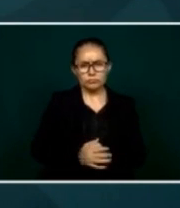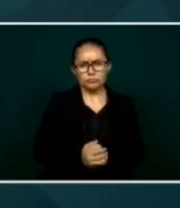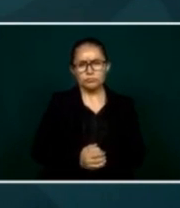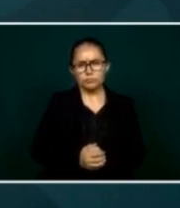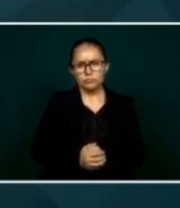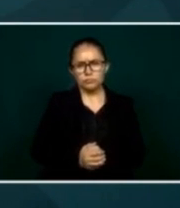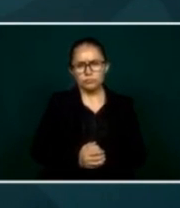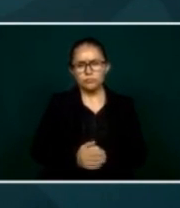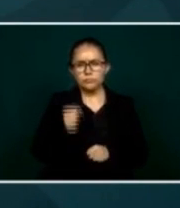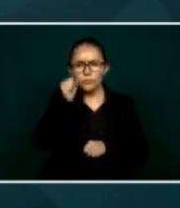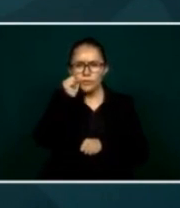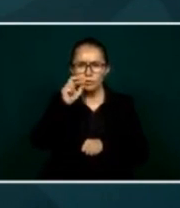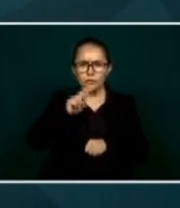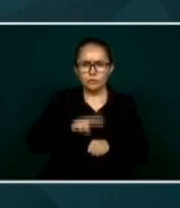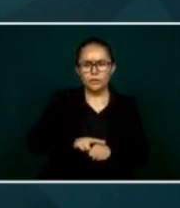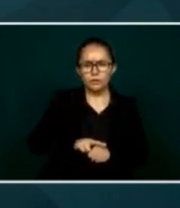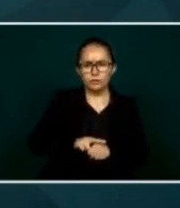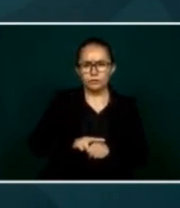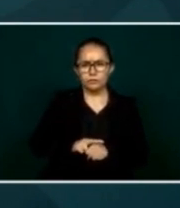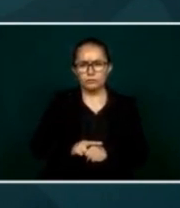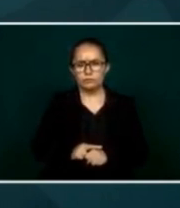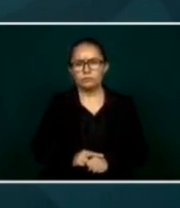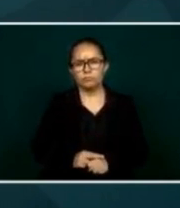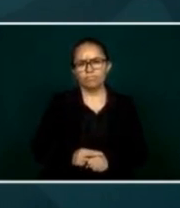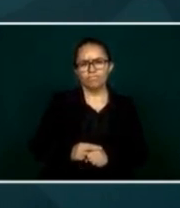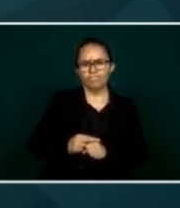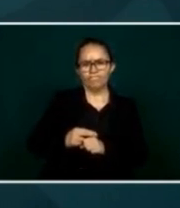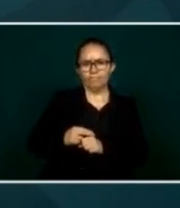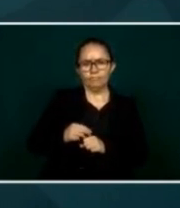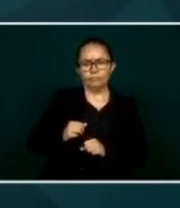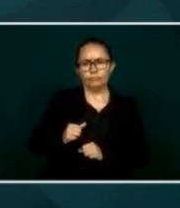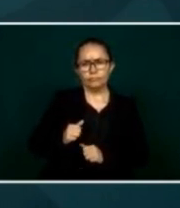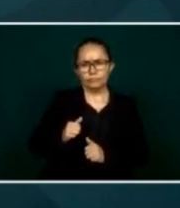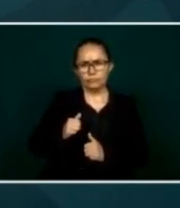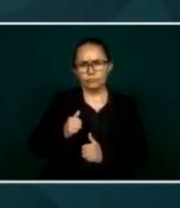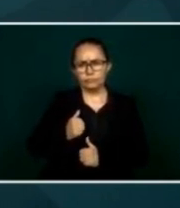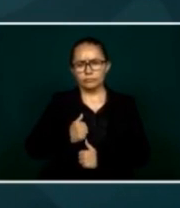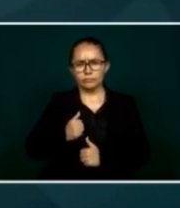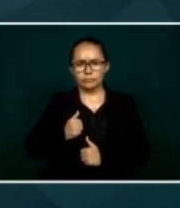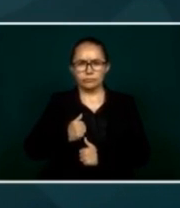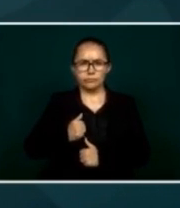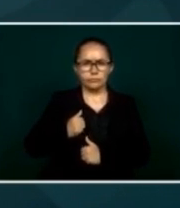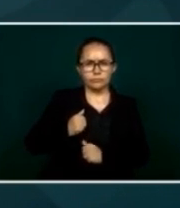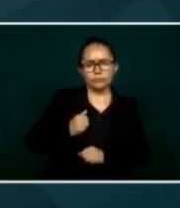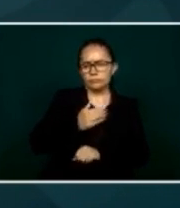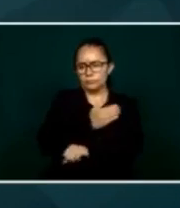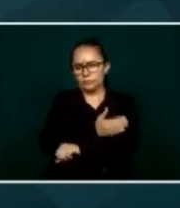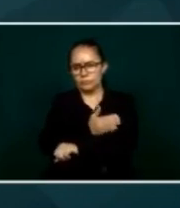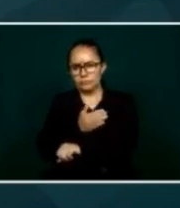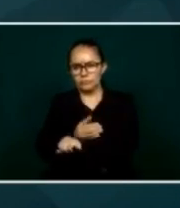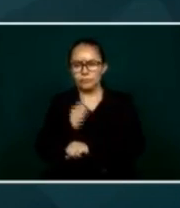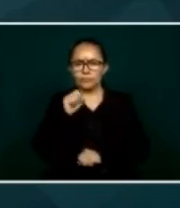General Contreras González, Secretary of Defense, that's accompanying me,